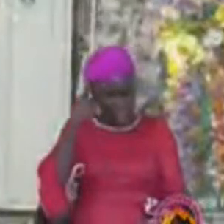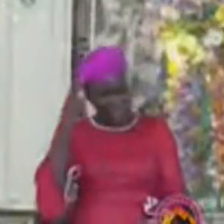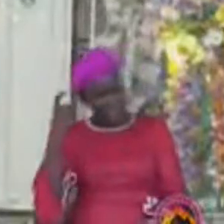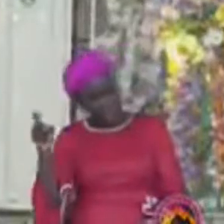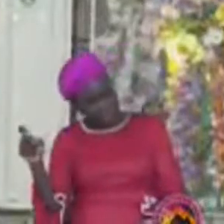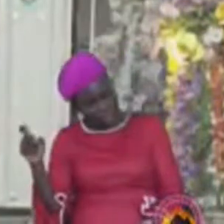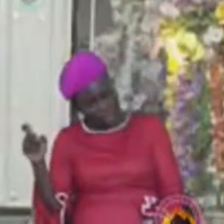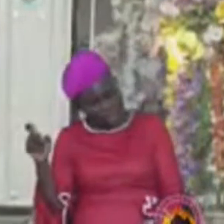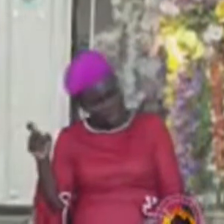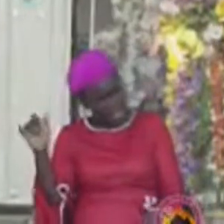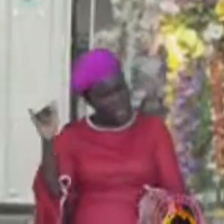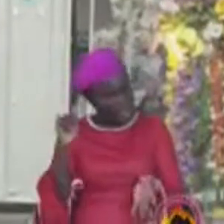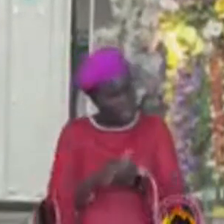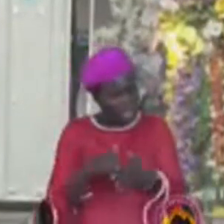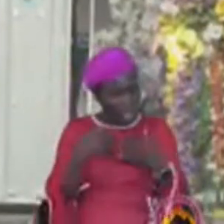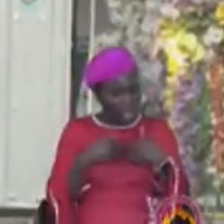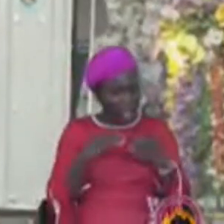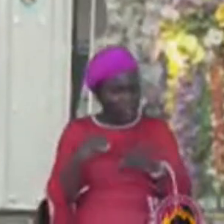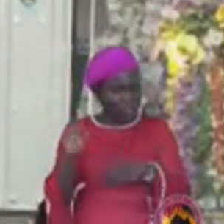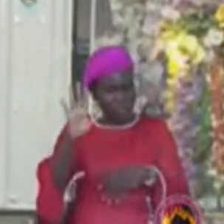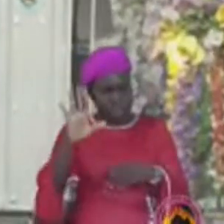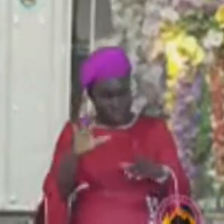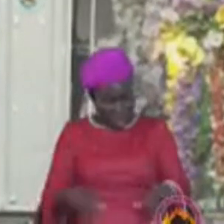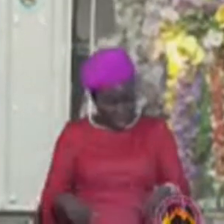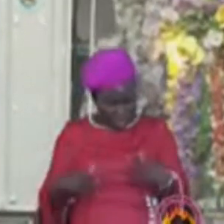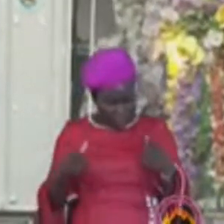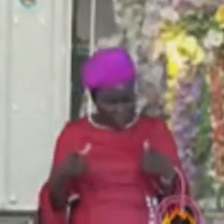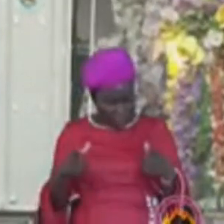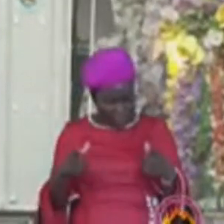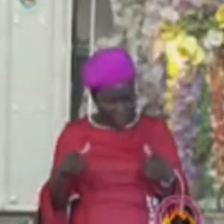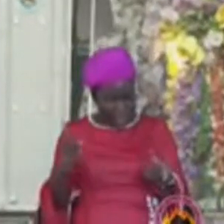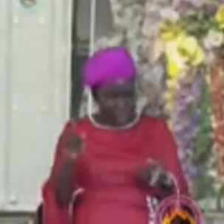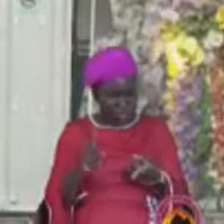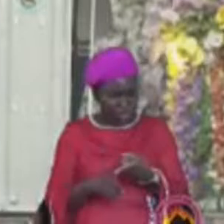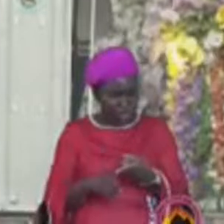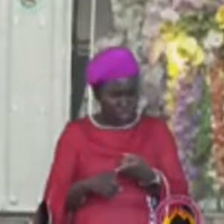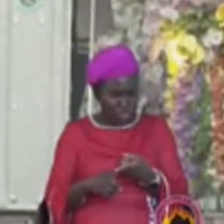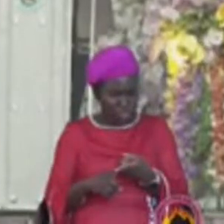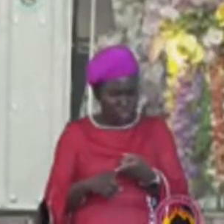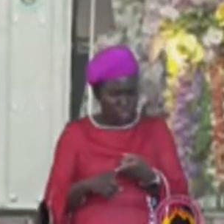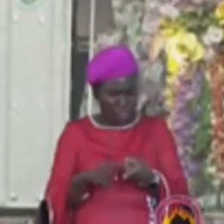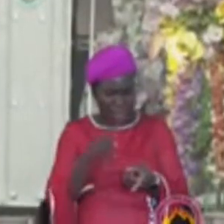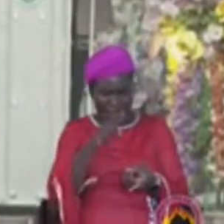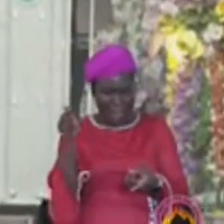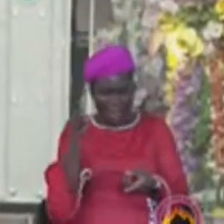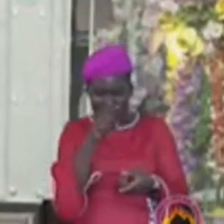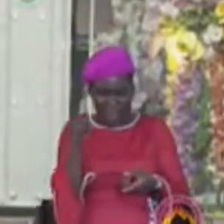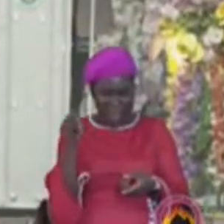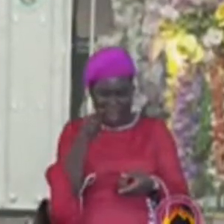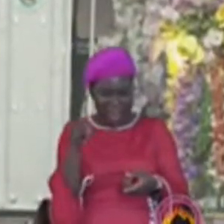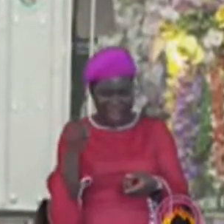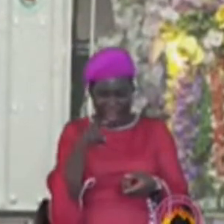that has subjected your life to negative conditions,